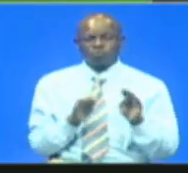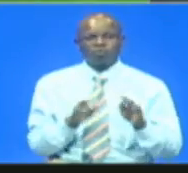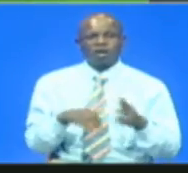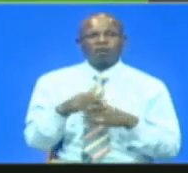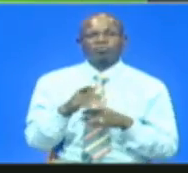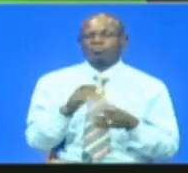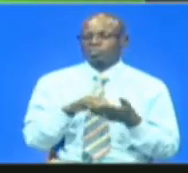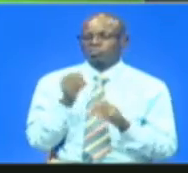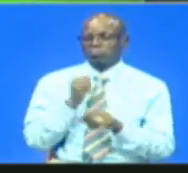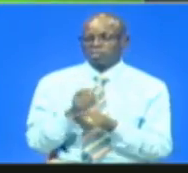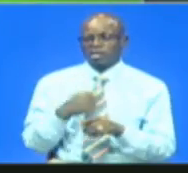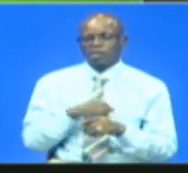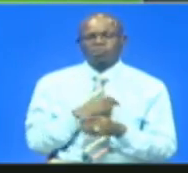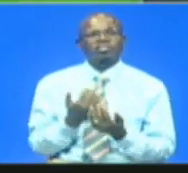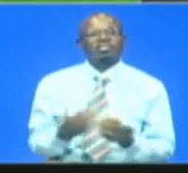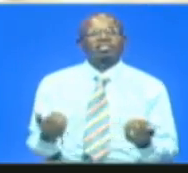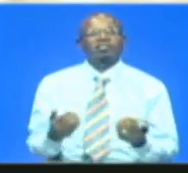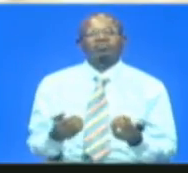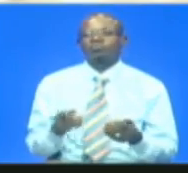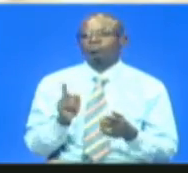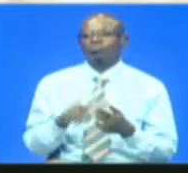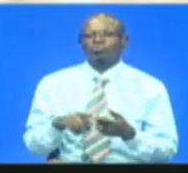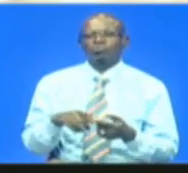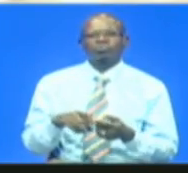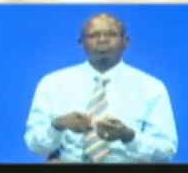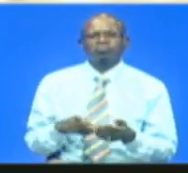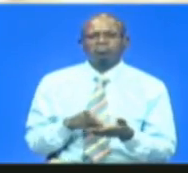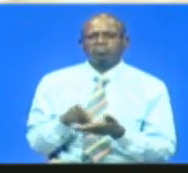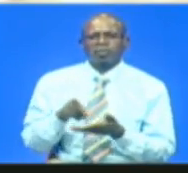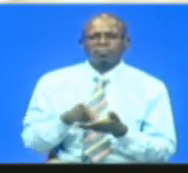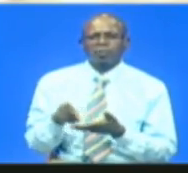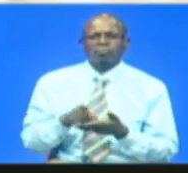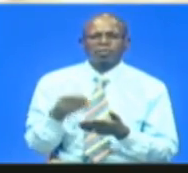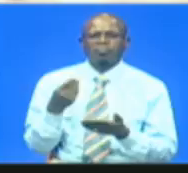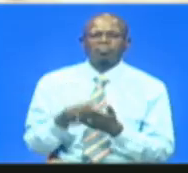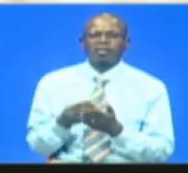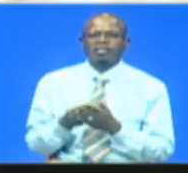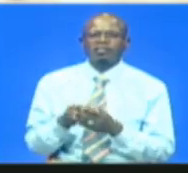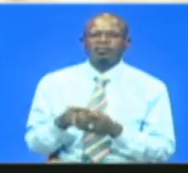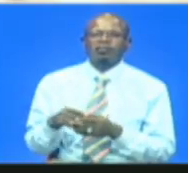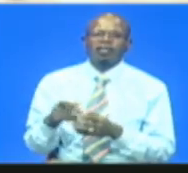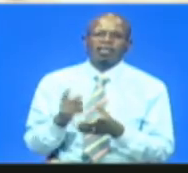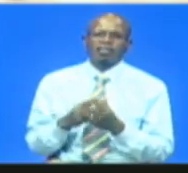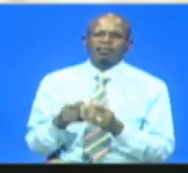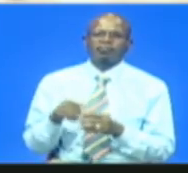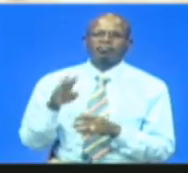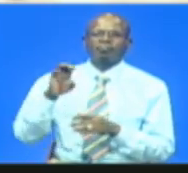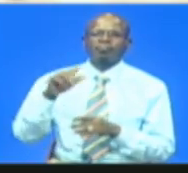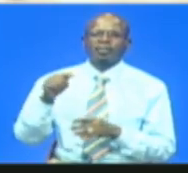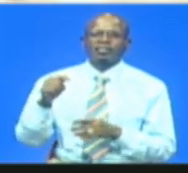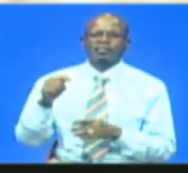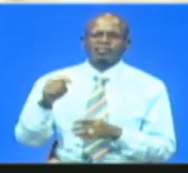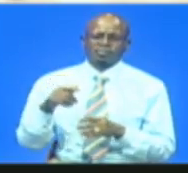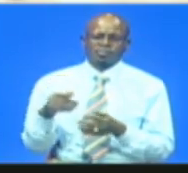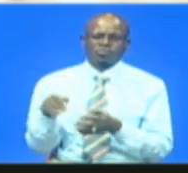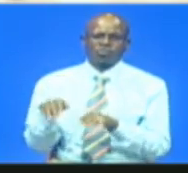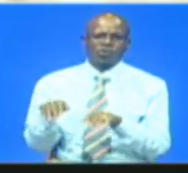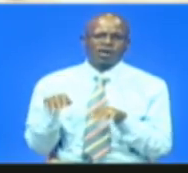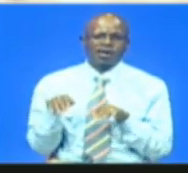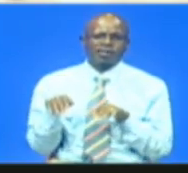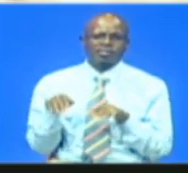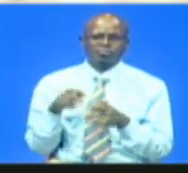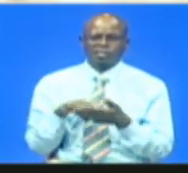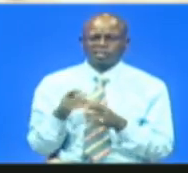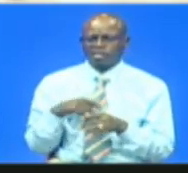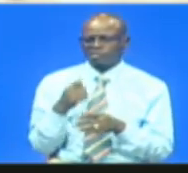children to do? What kind of country are we building? Are we raising our children and telling them, just do nothing with your life,